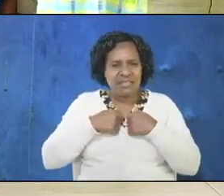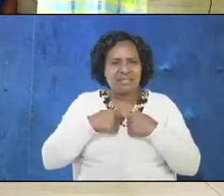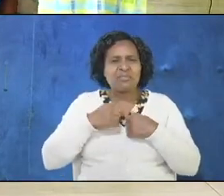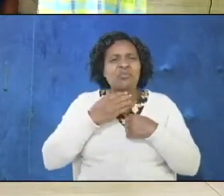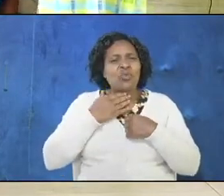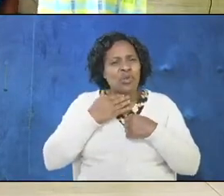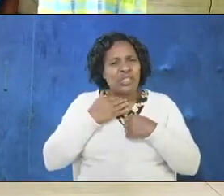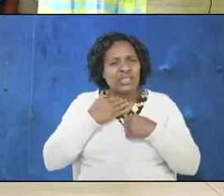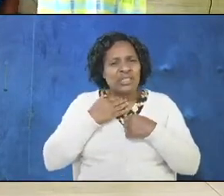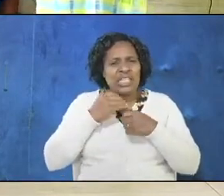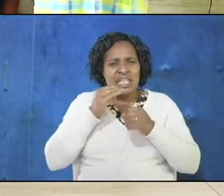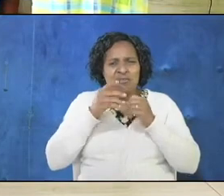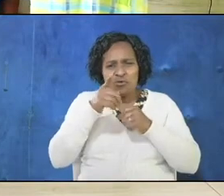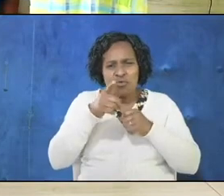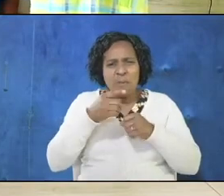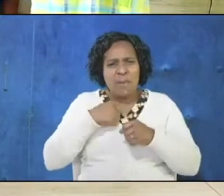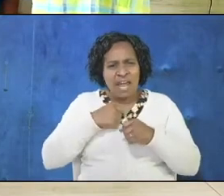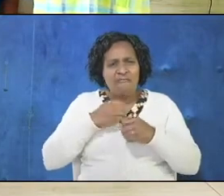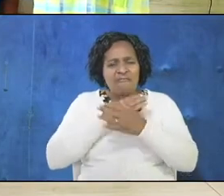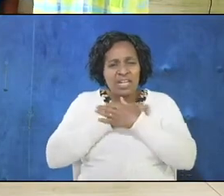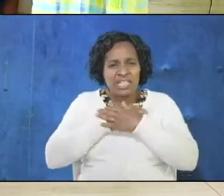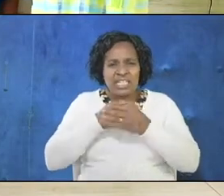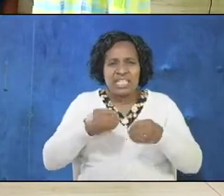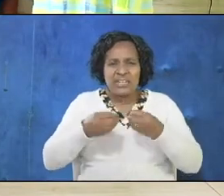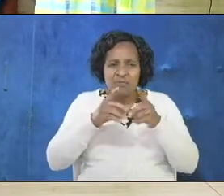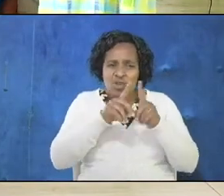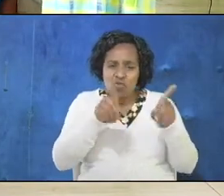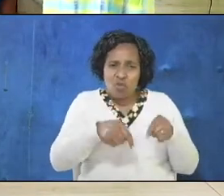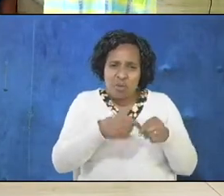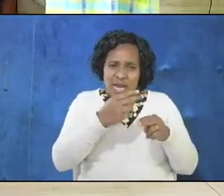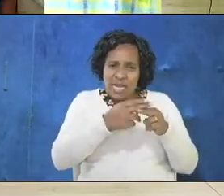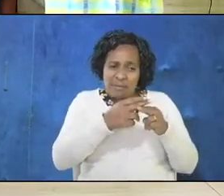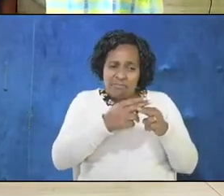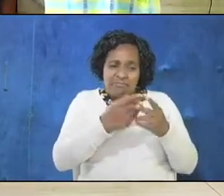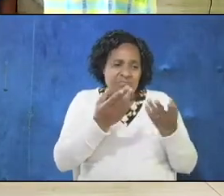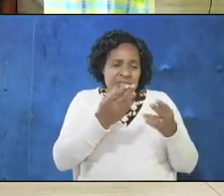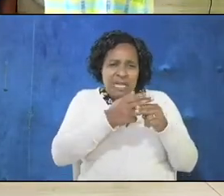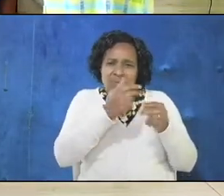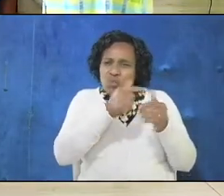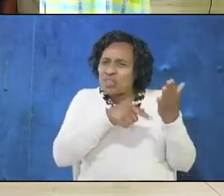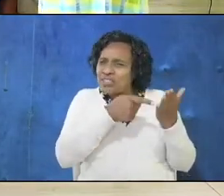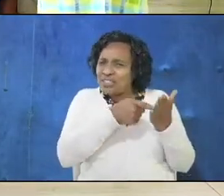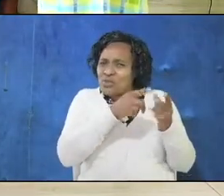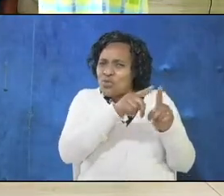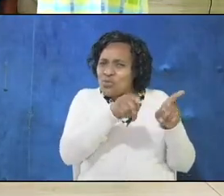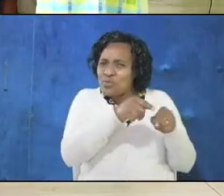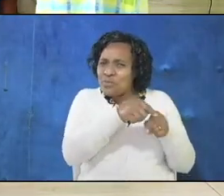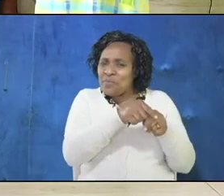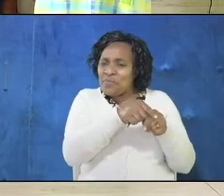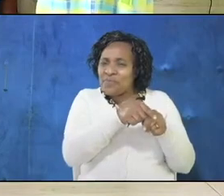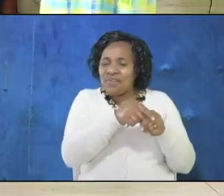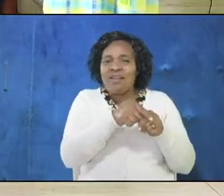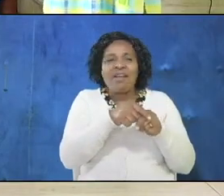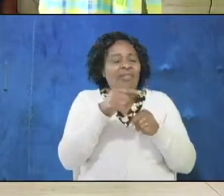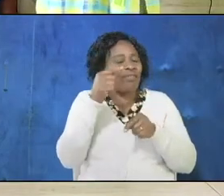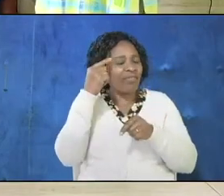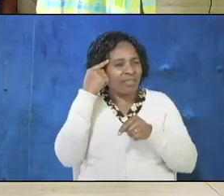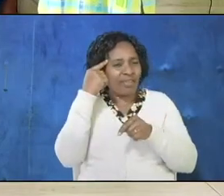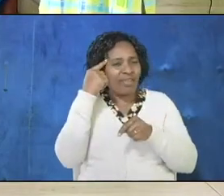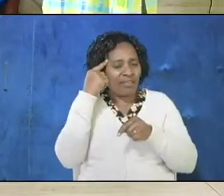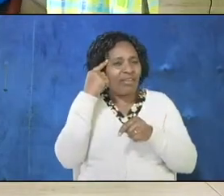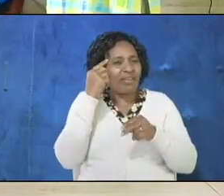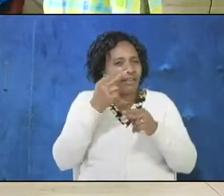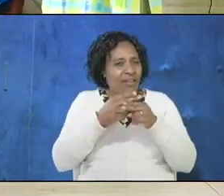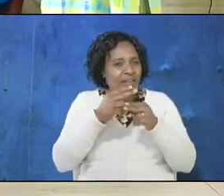If you, my dear friends, could give this room a name, what would you call this room? I think I will